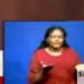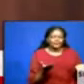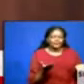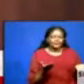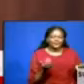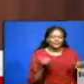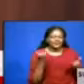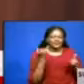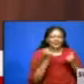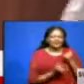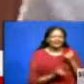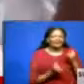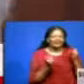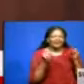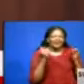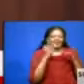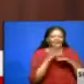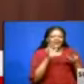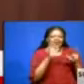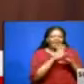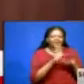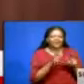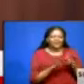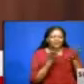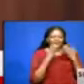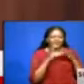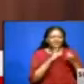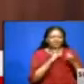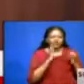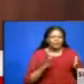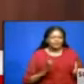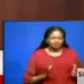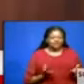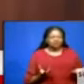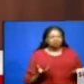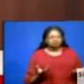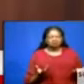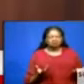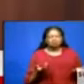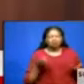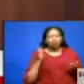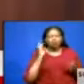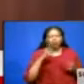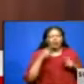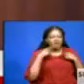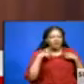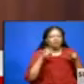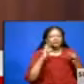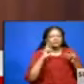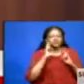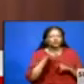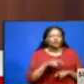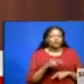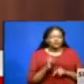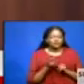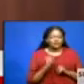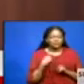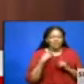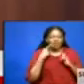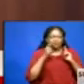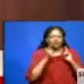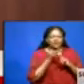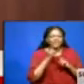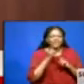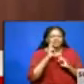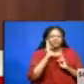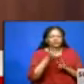at the end of the day, then after everything is clear, then the commissioners would go and announce the result. I announced the first result. I